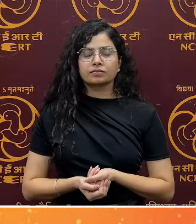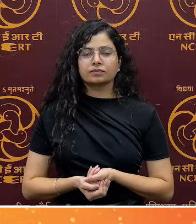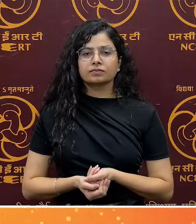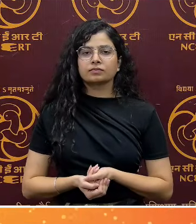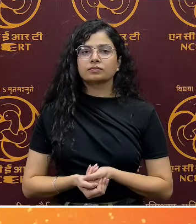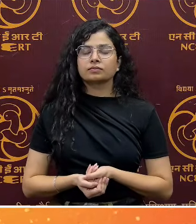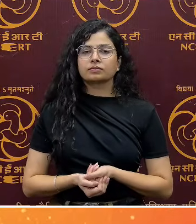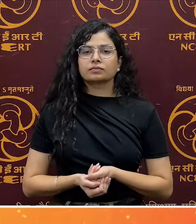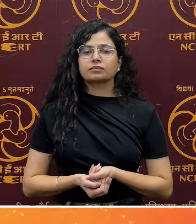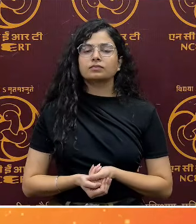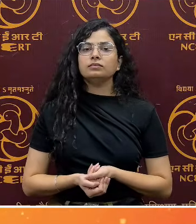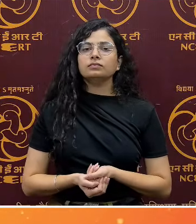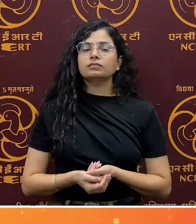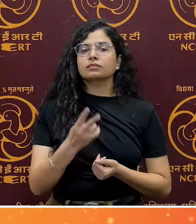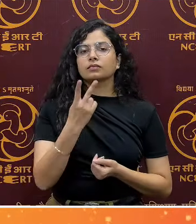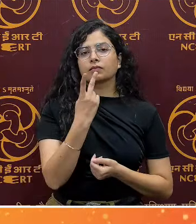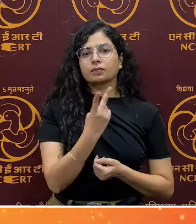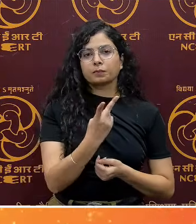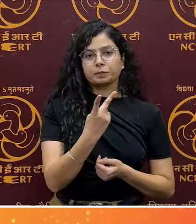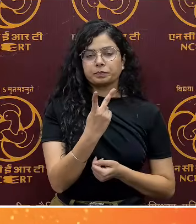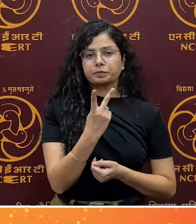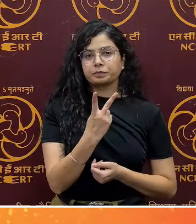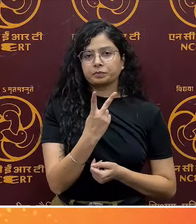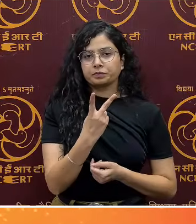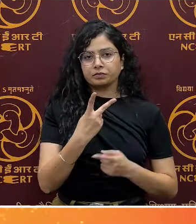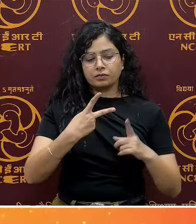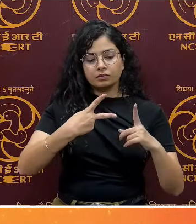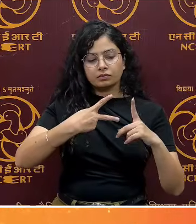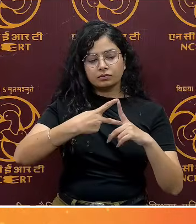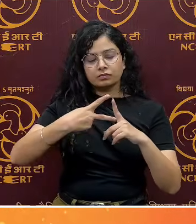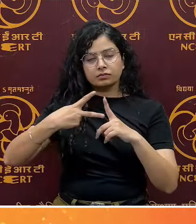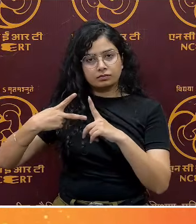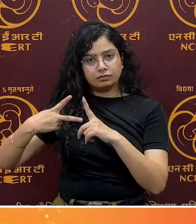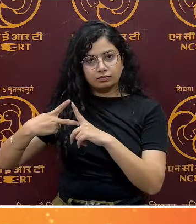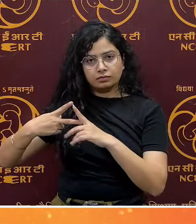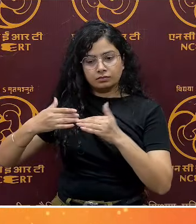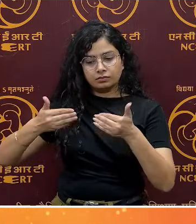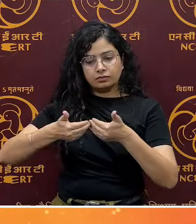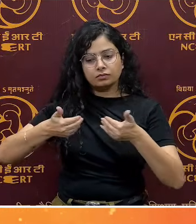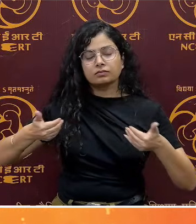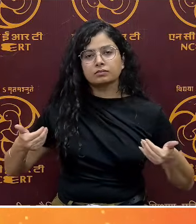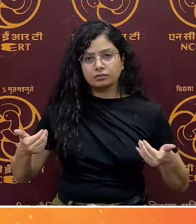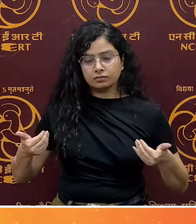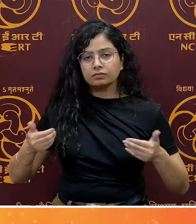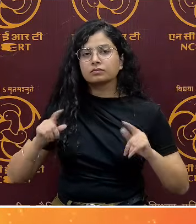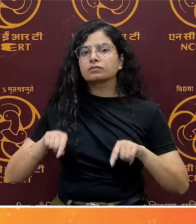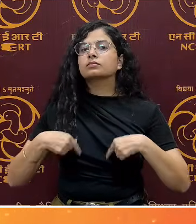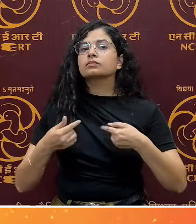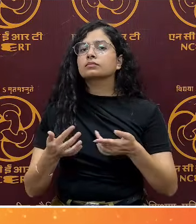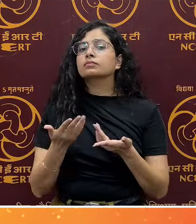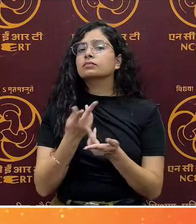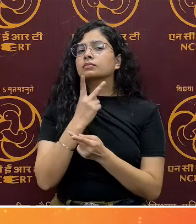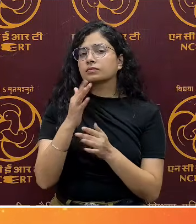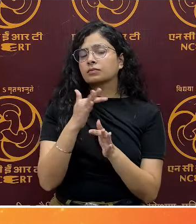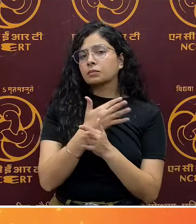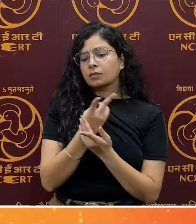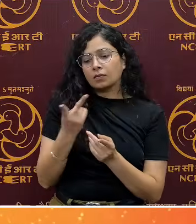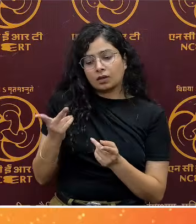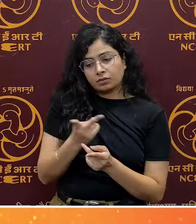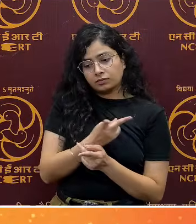The 2 triangular portions will get separated, and then we will see whether they